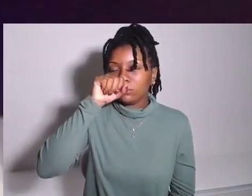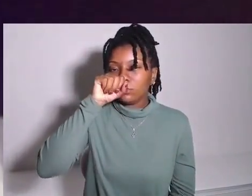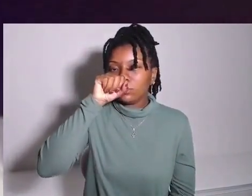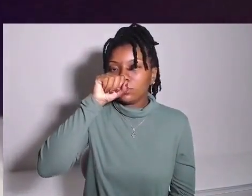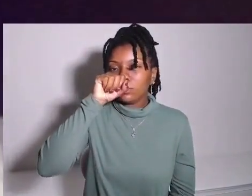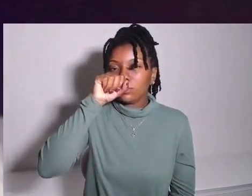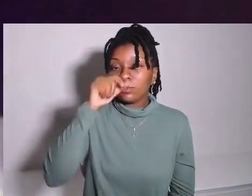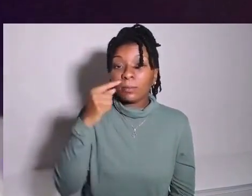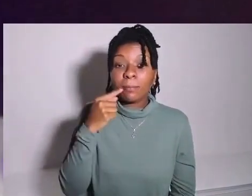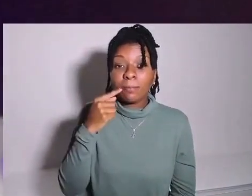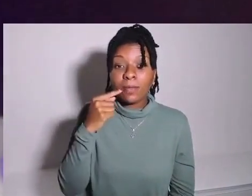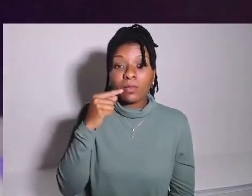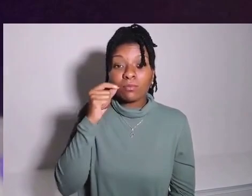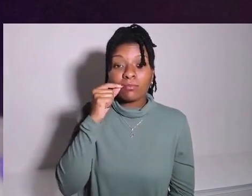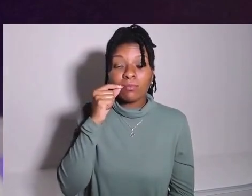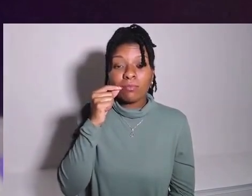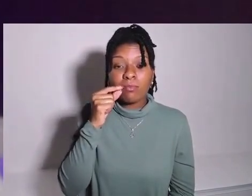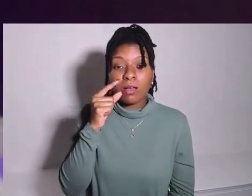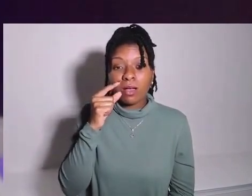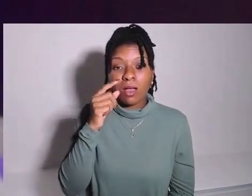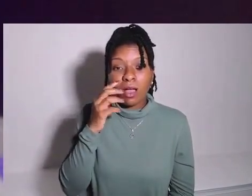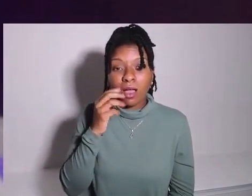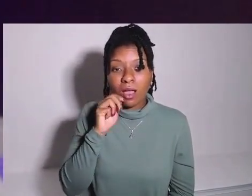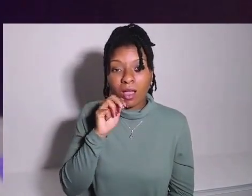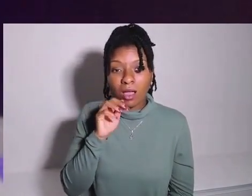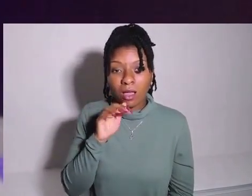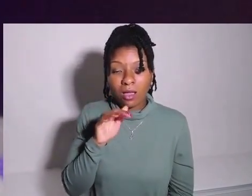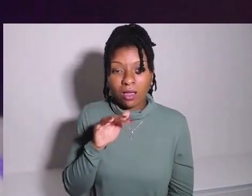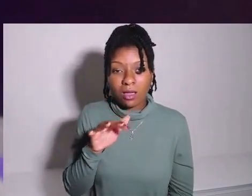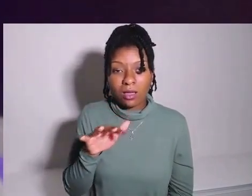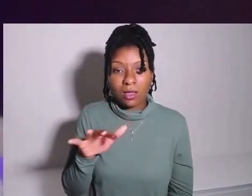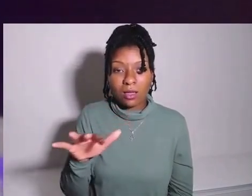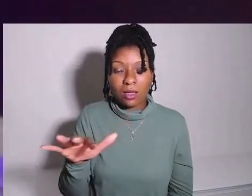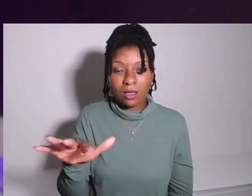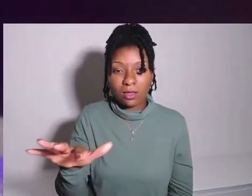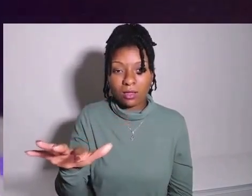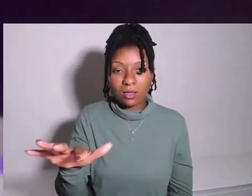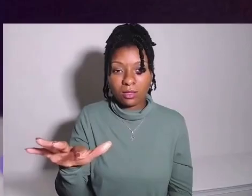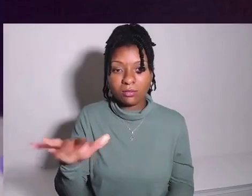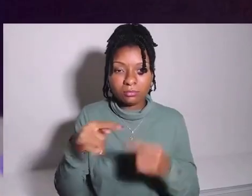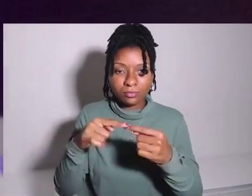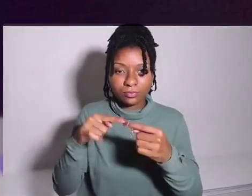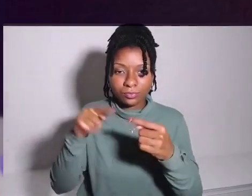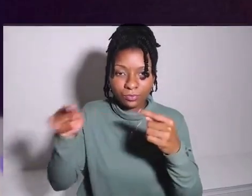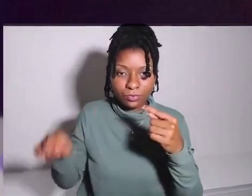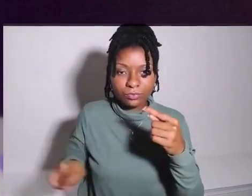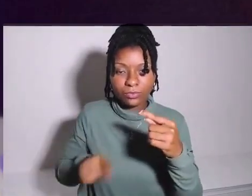your mouth. Do repeat that cycle. Cycle that breath.